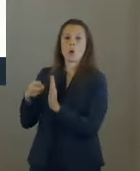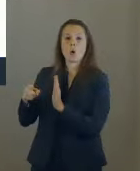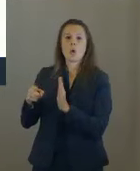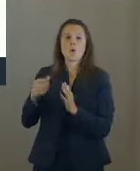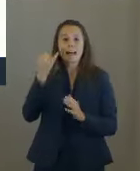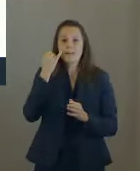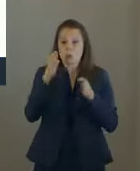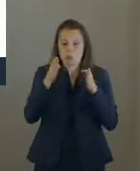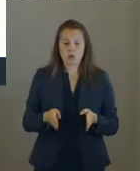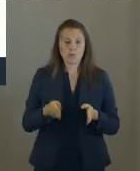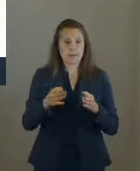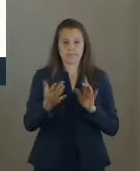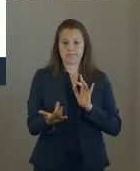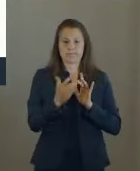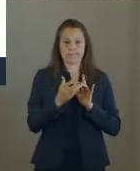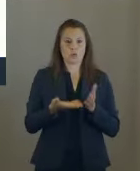us requesting